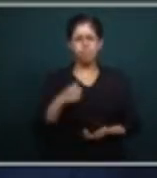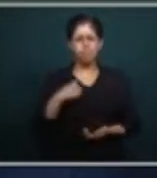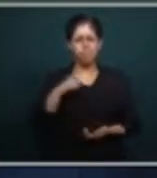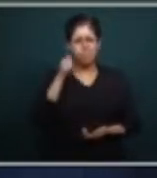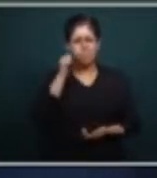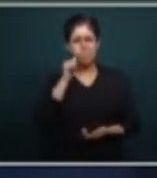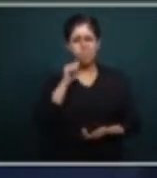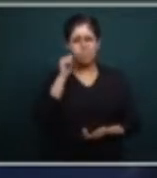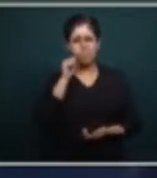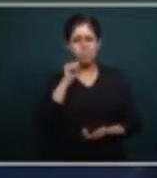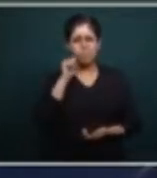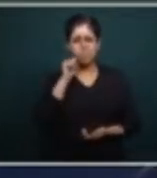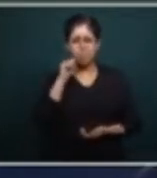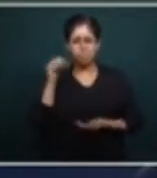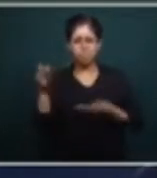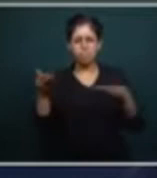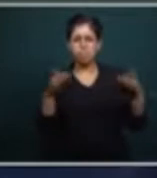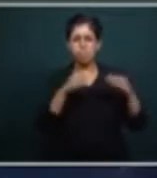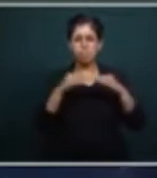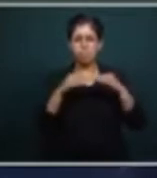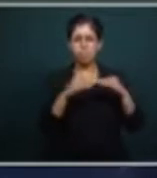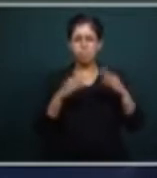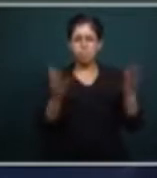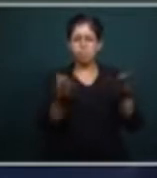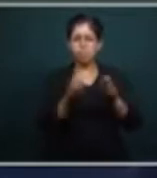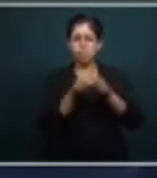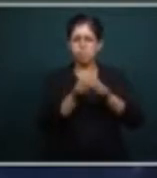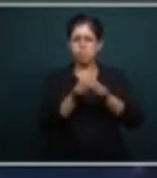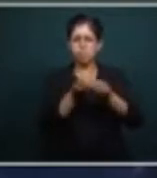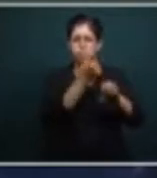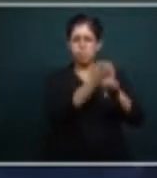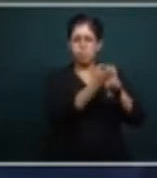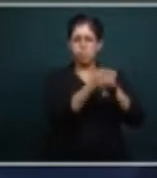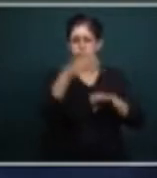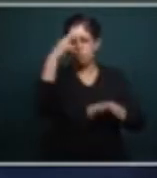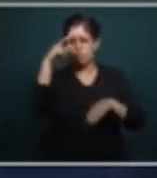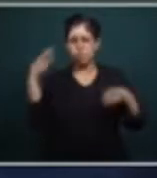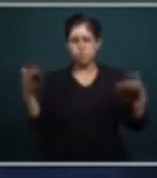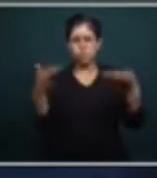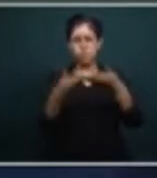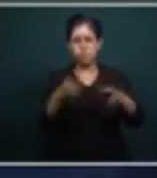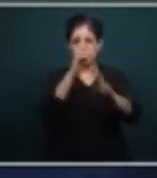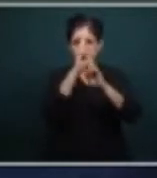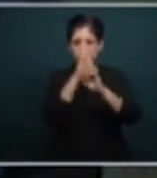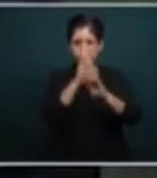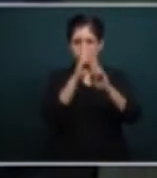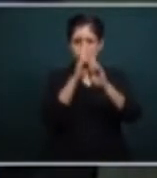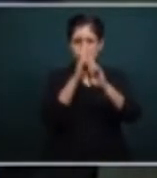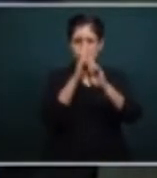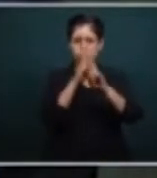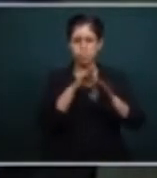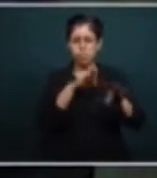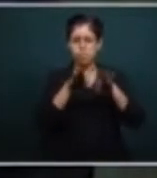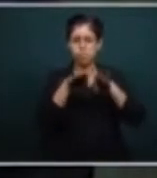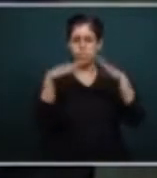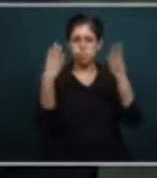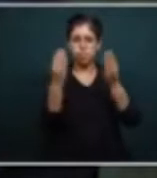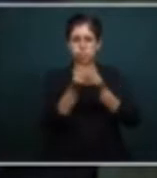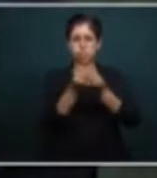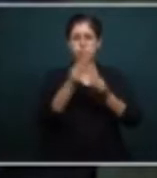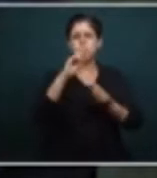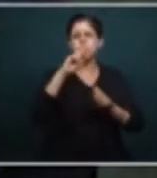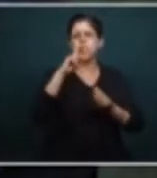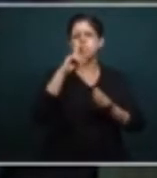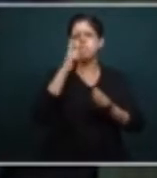We always want to maintain friendly relations and respect and cooperation